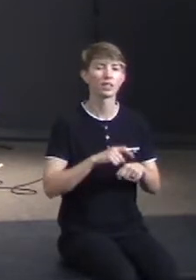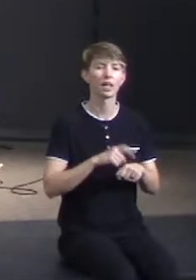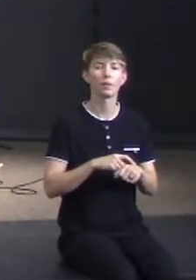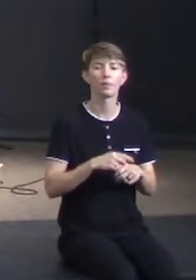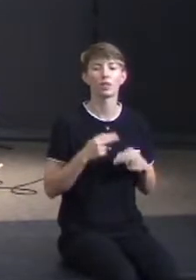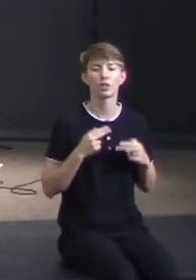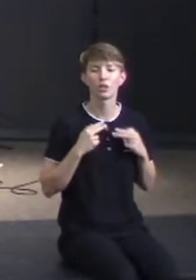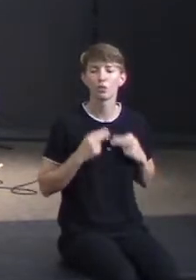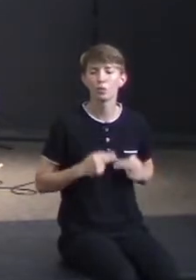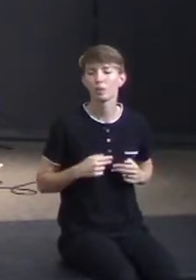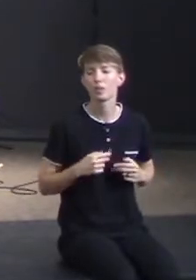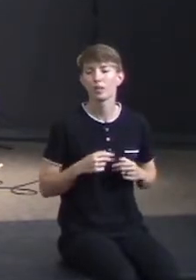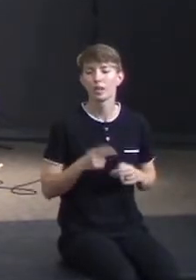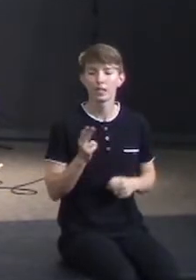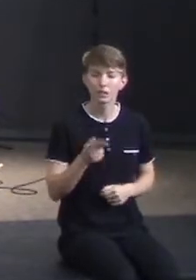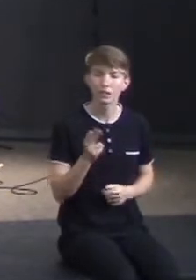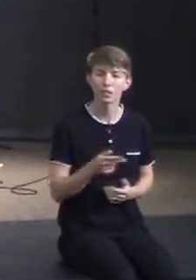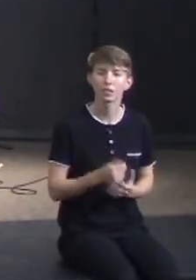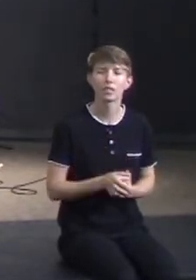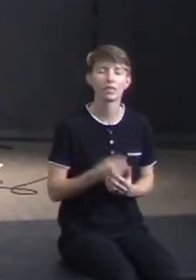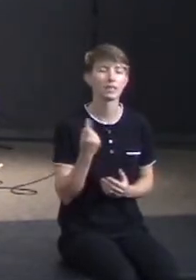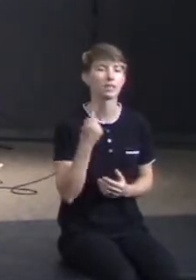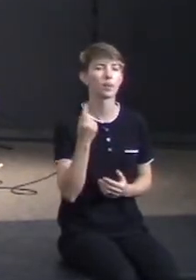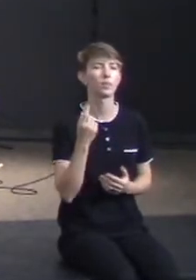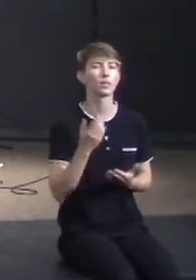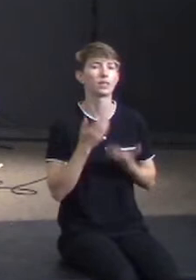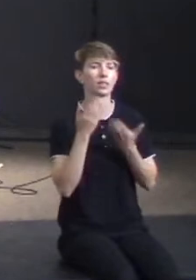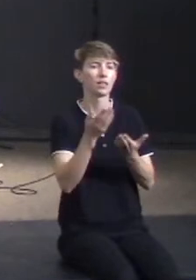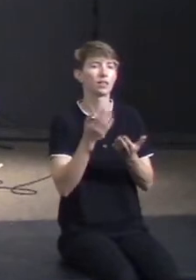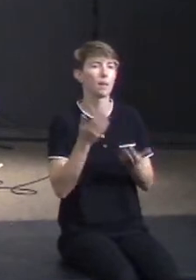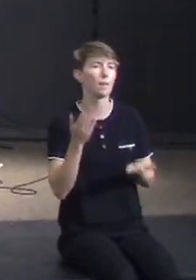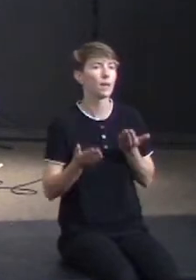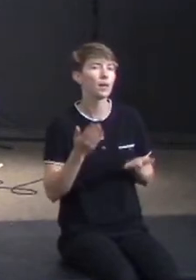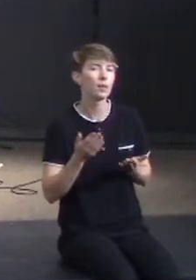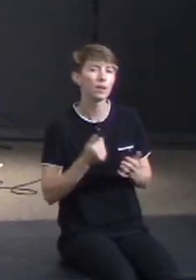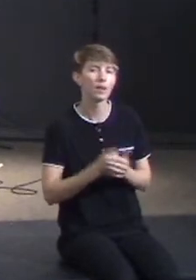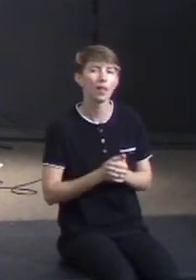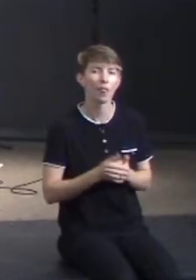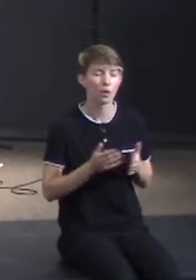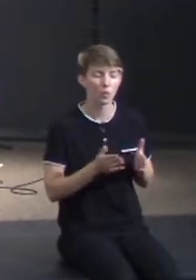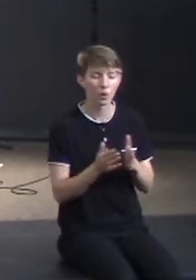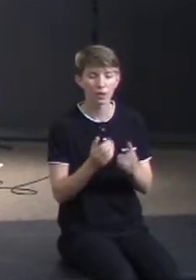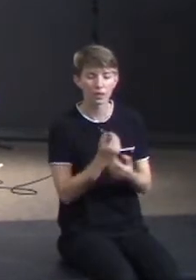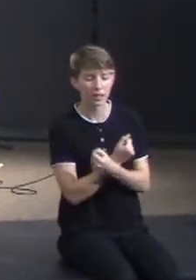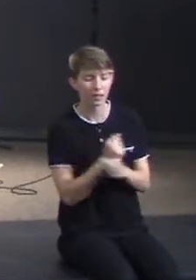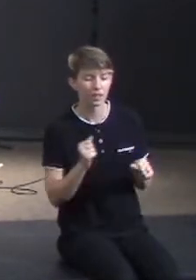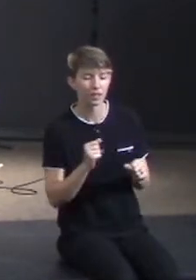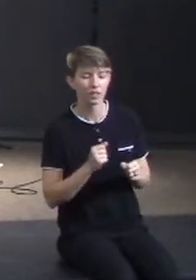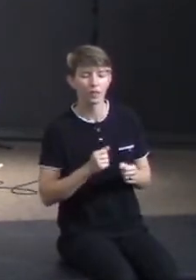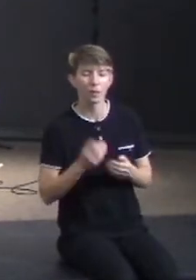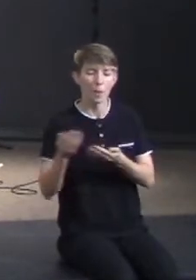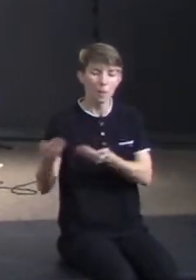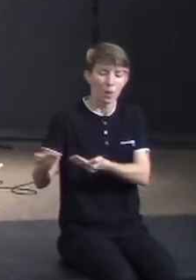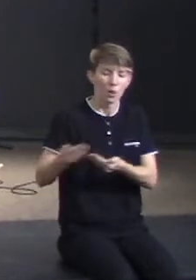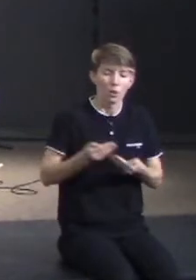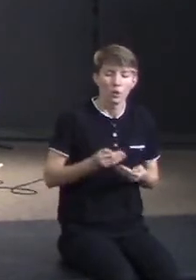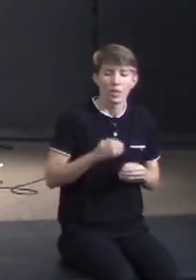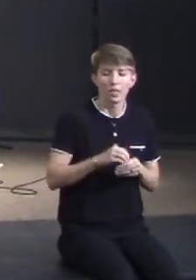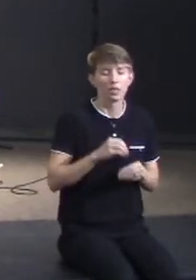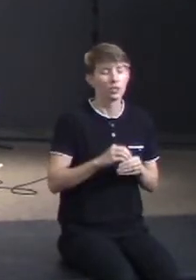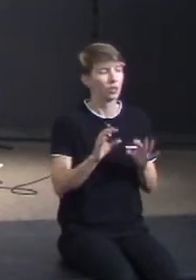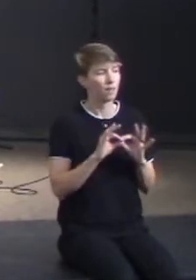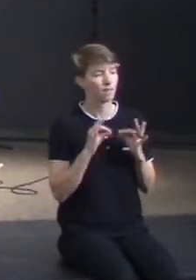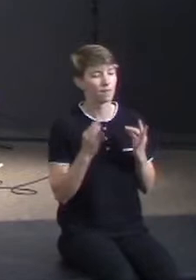was suggesting that maybe the road to salvation is, let me pull you into a family of people that are living it out. Then we'll work on your